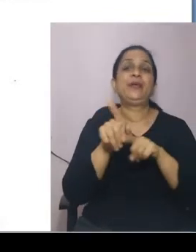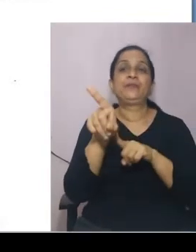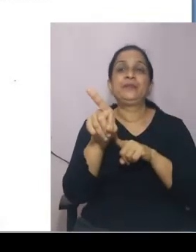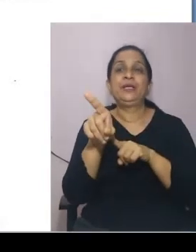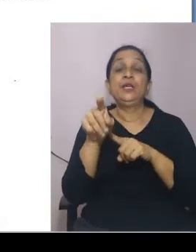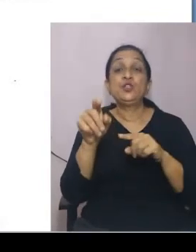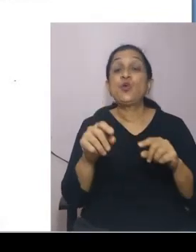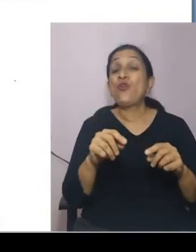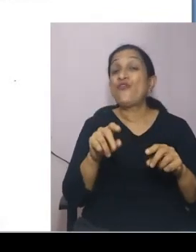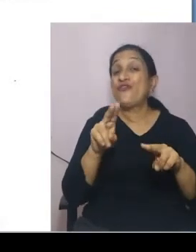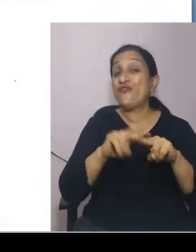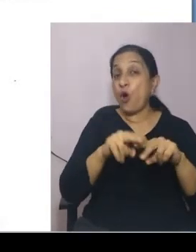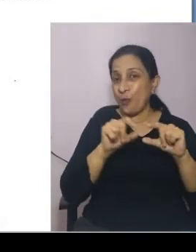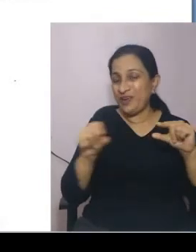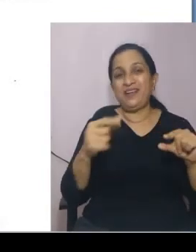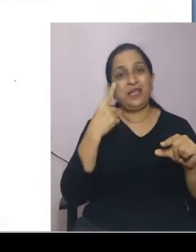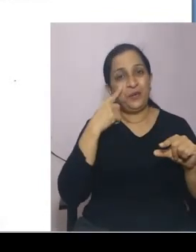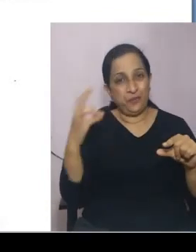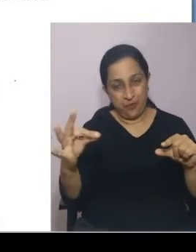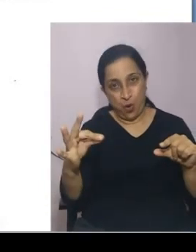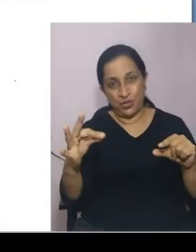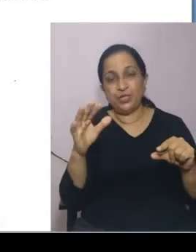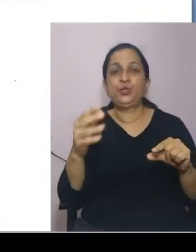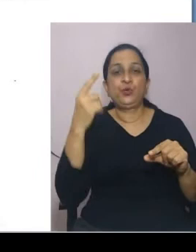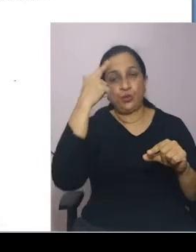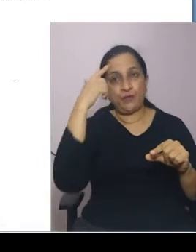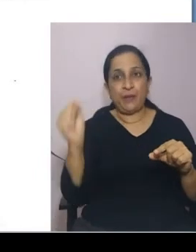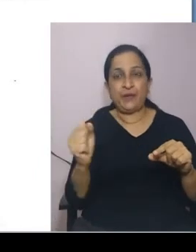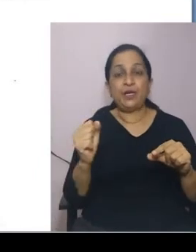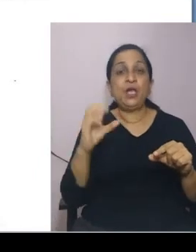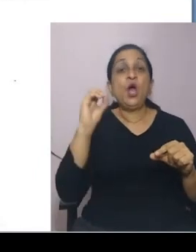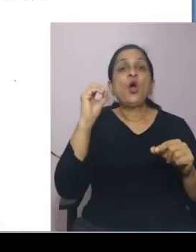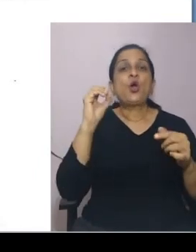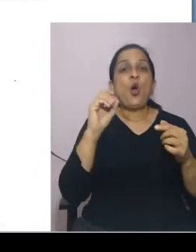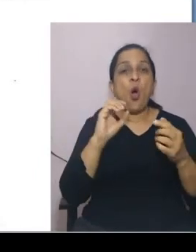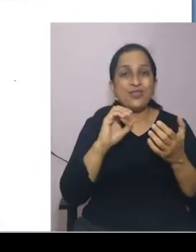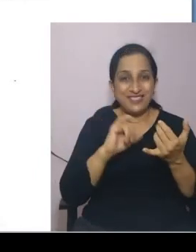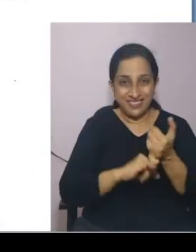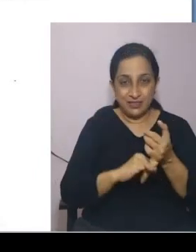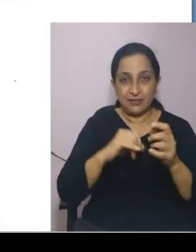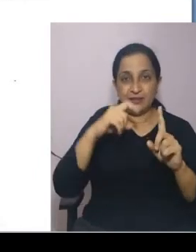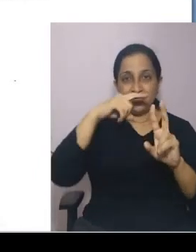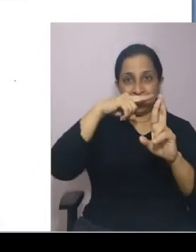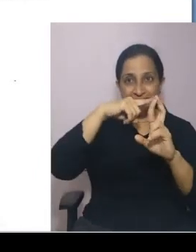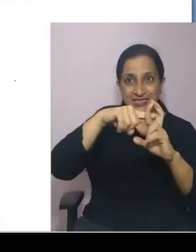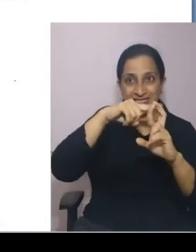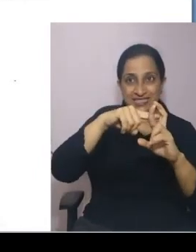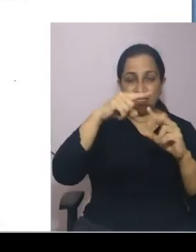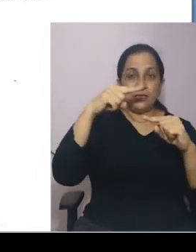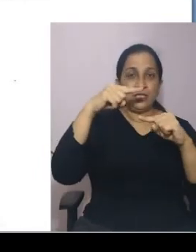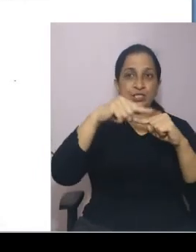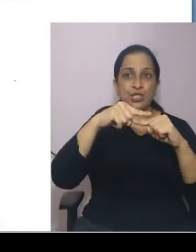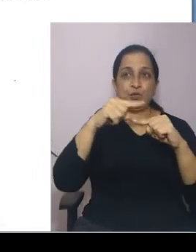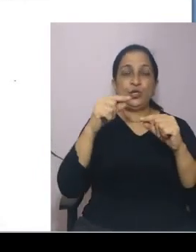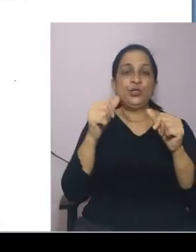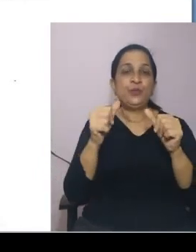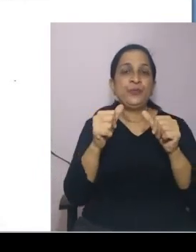cosine of the angle is equal to product of the vectors divided by modulus of the